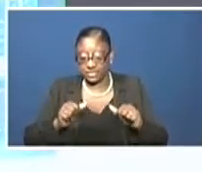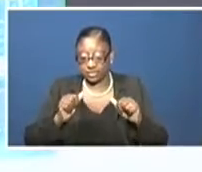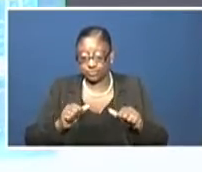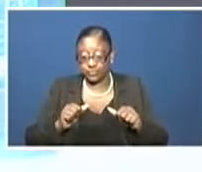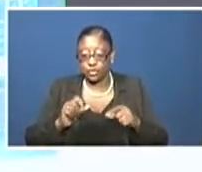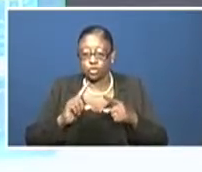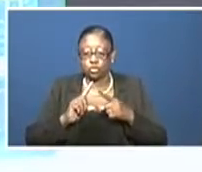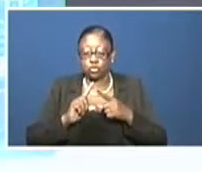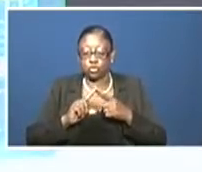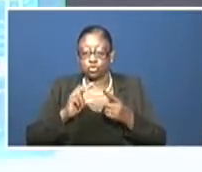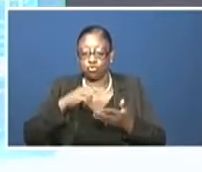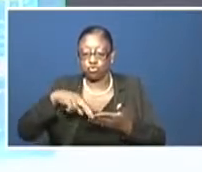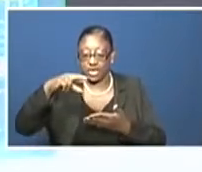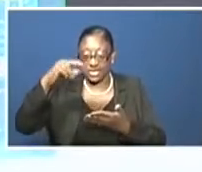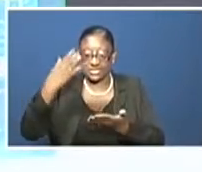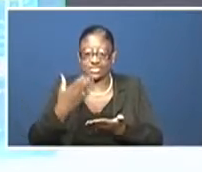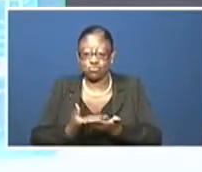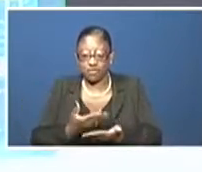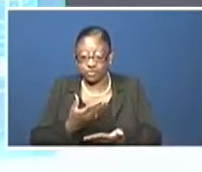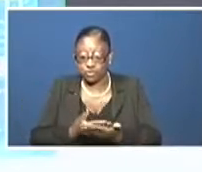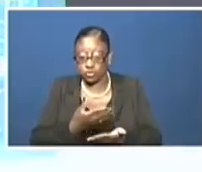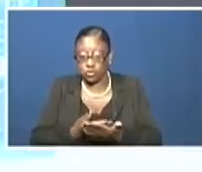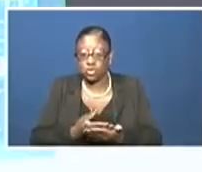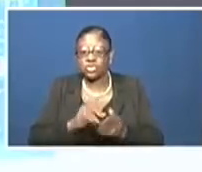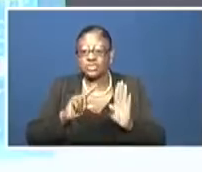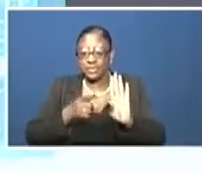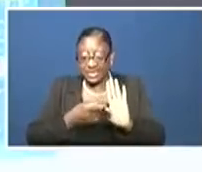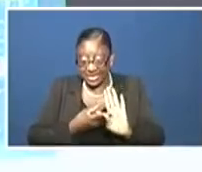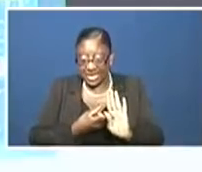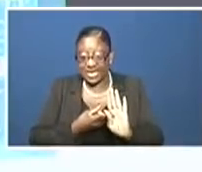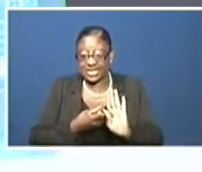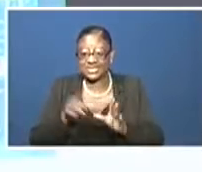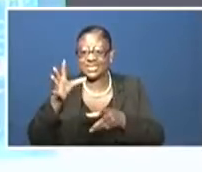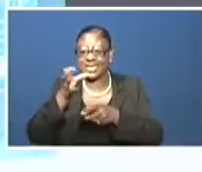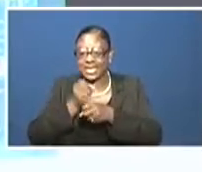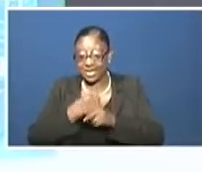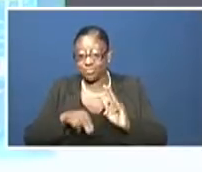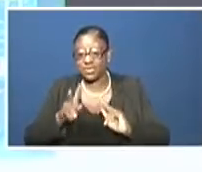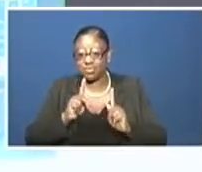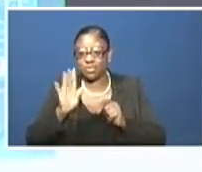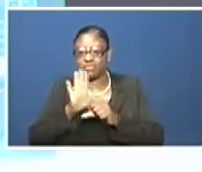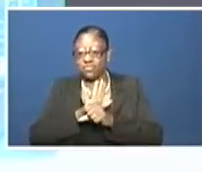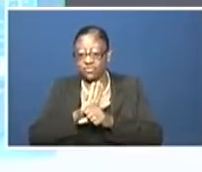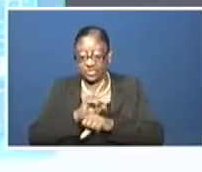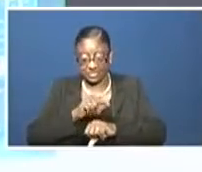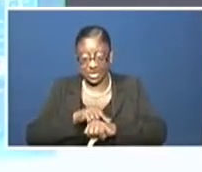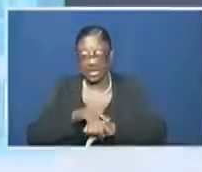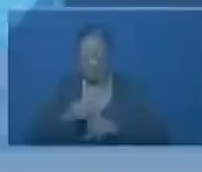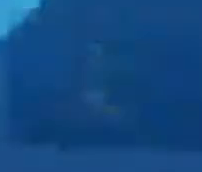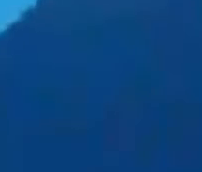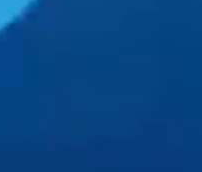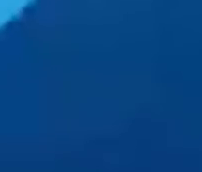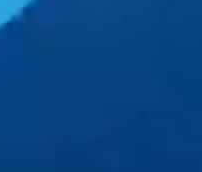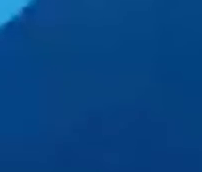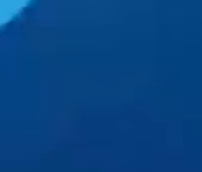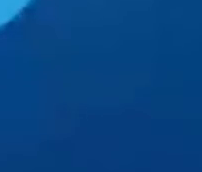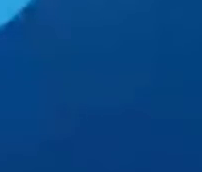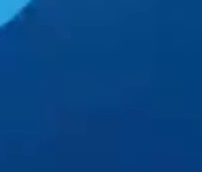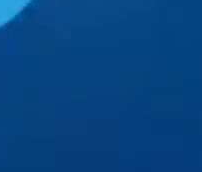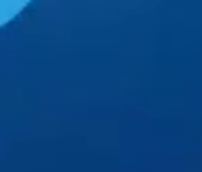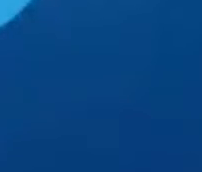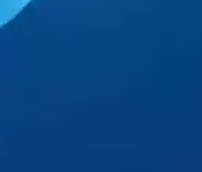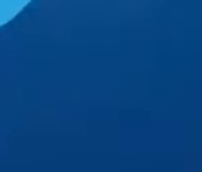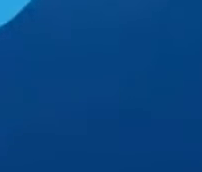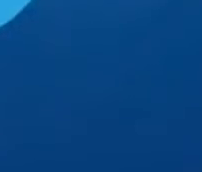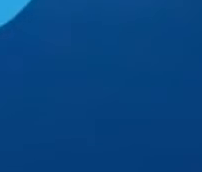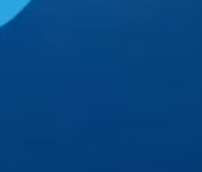to raise our revenue to be able to begin to employ people at full time. Well, as we head to the break,